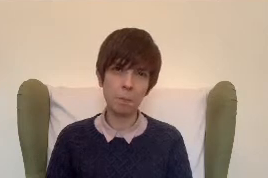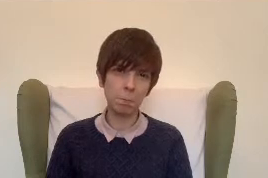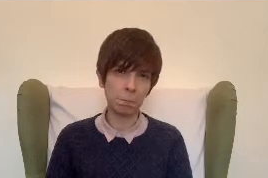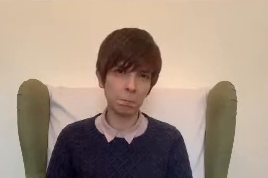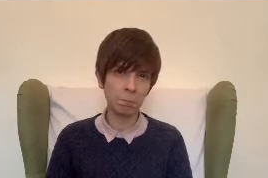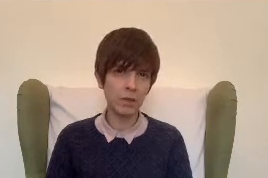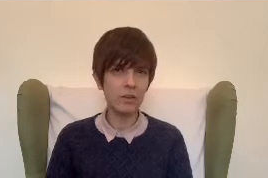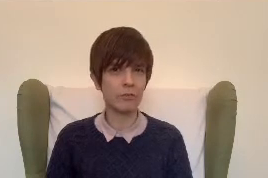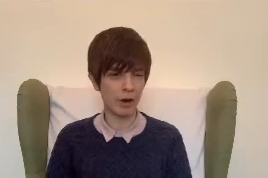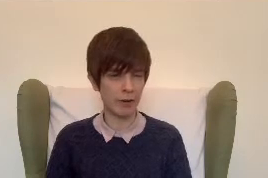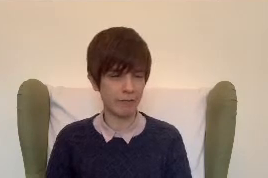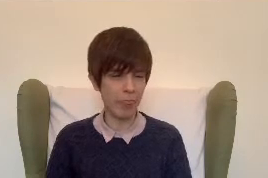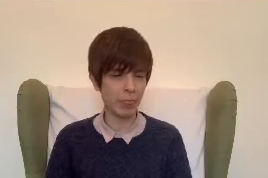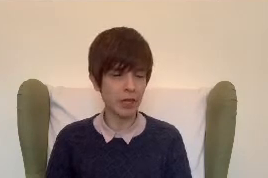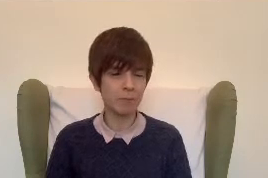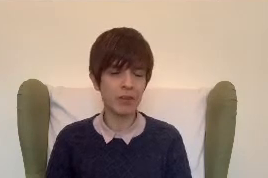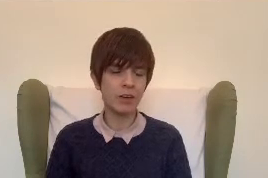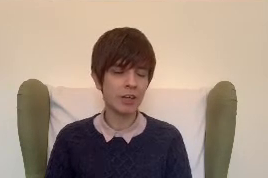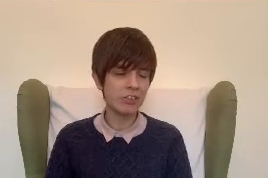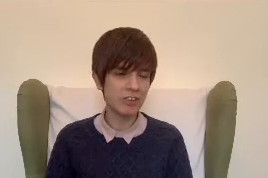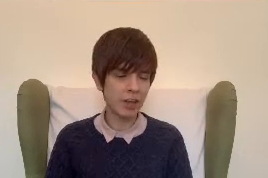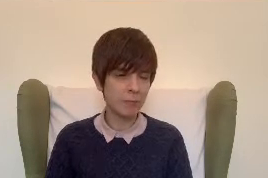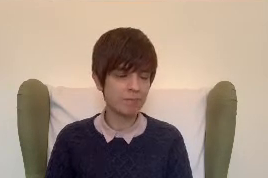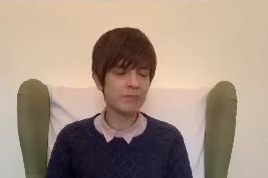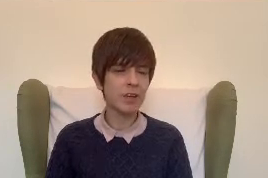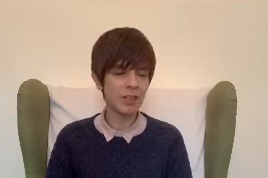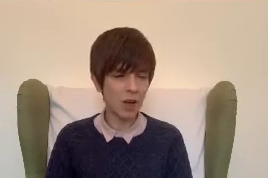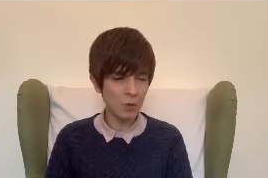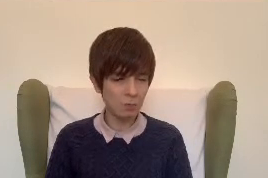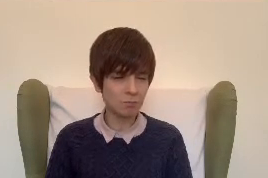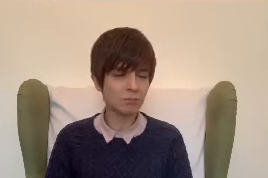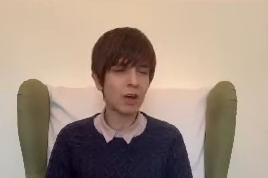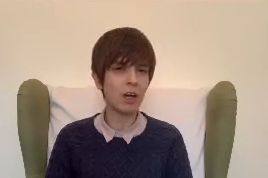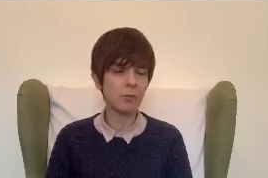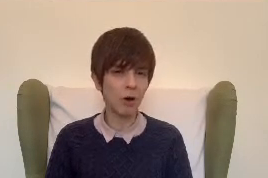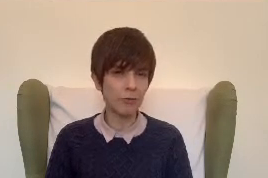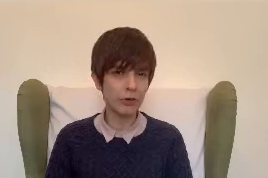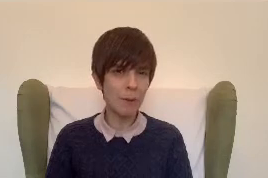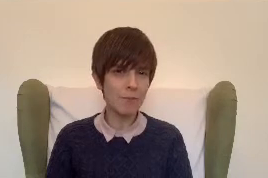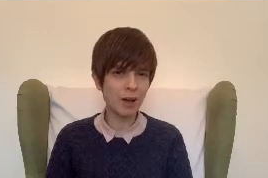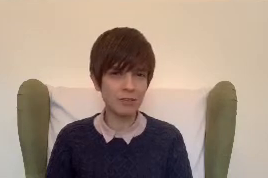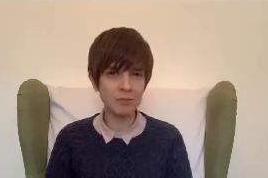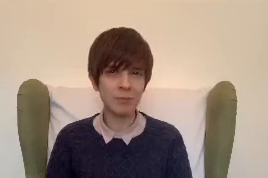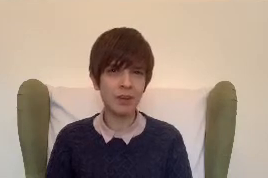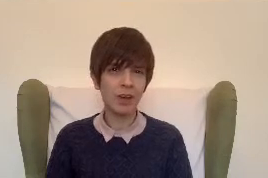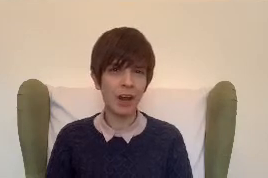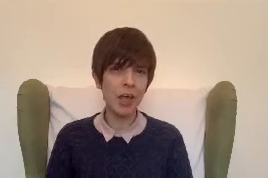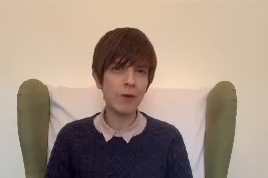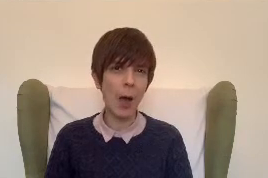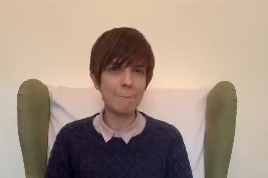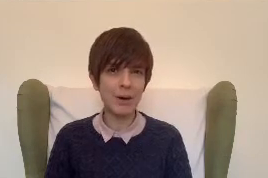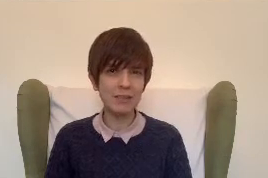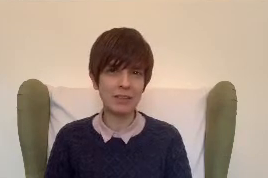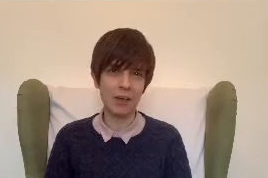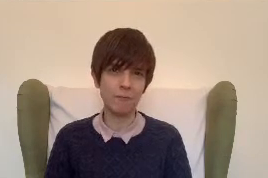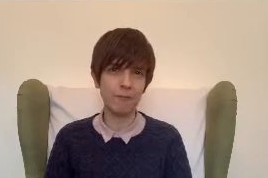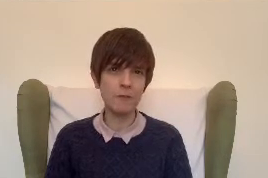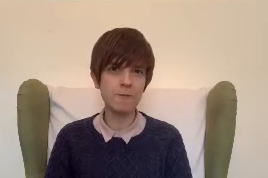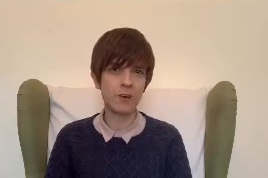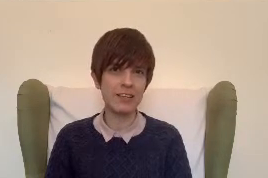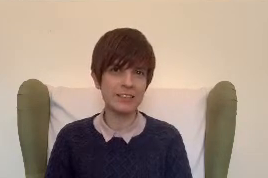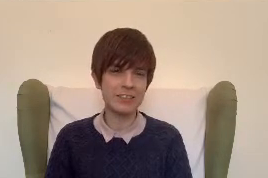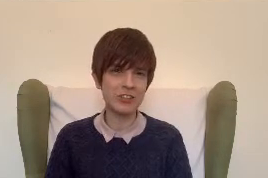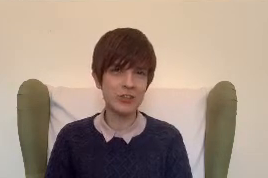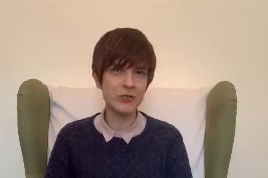him and thought, he's very friendly. And she said, "Hello, I'm off to Grandma's. I've got a basket full